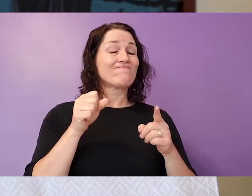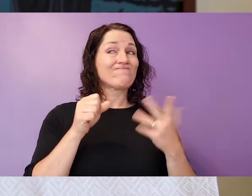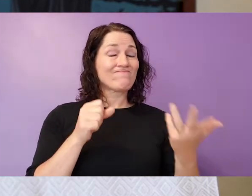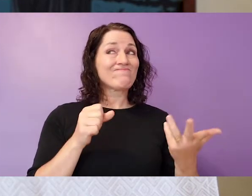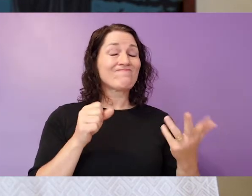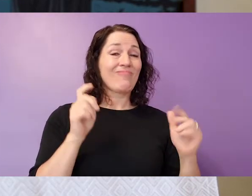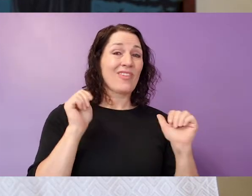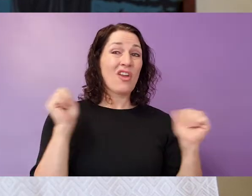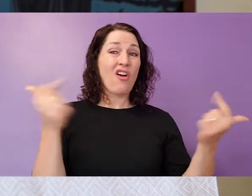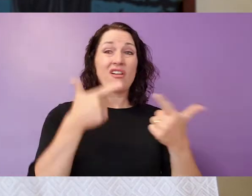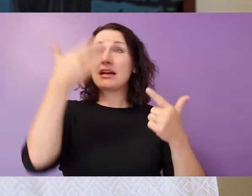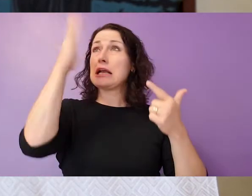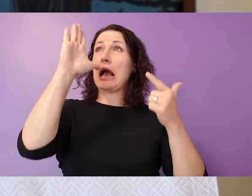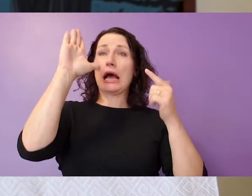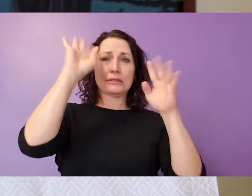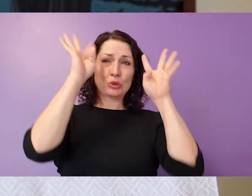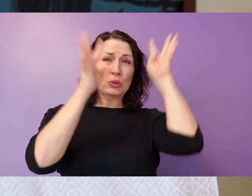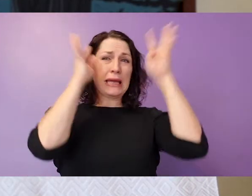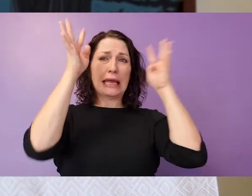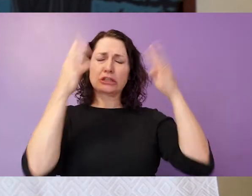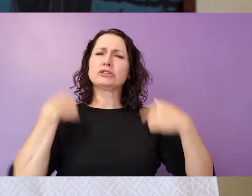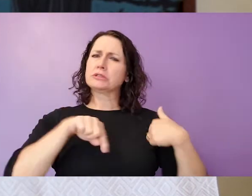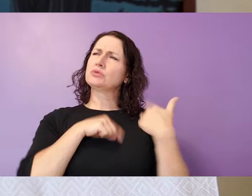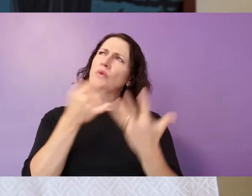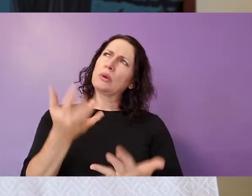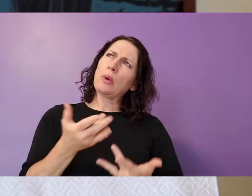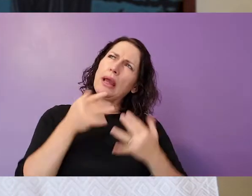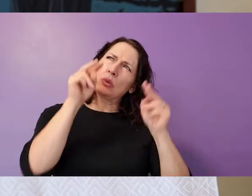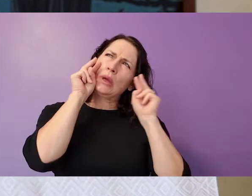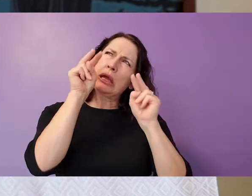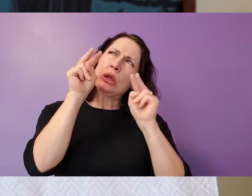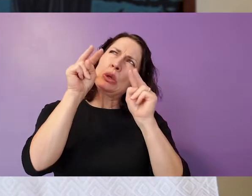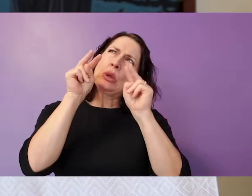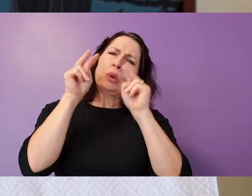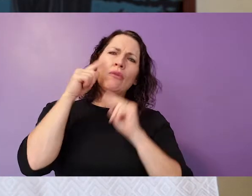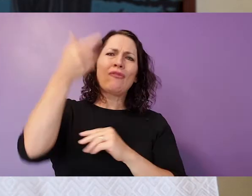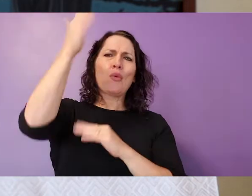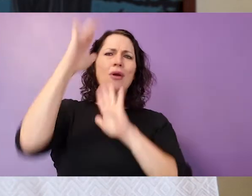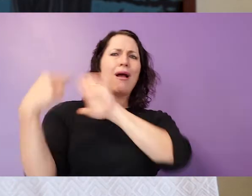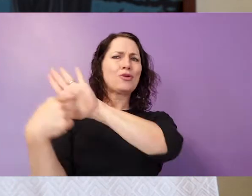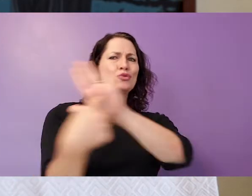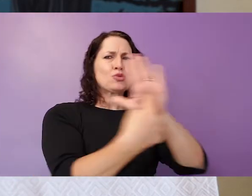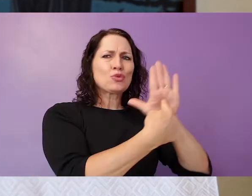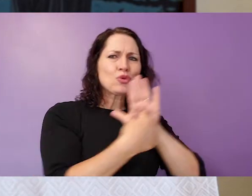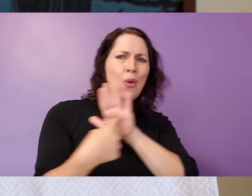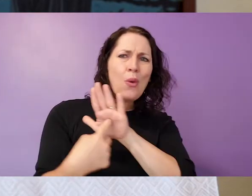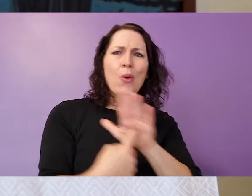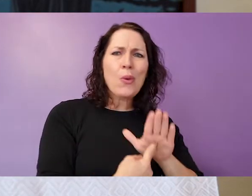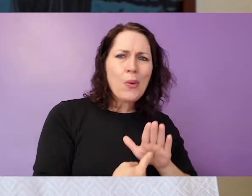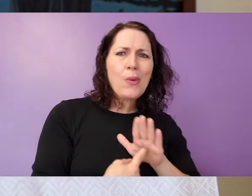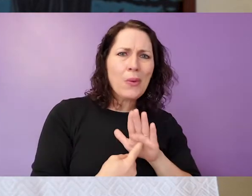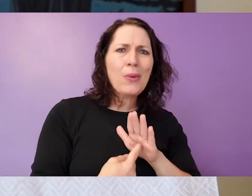creation waits in great expectation for the revelation